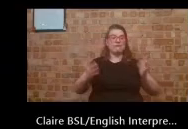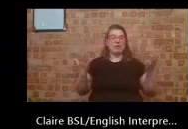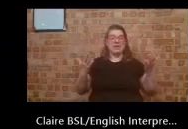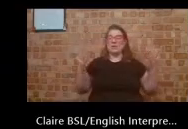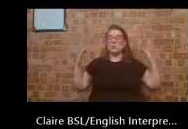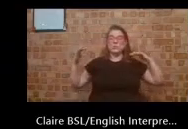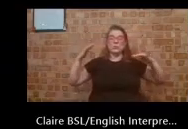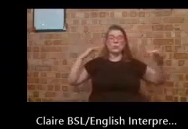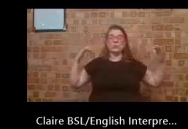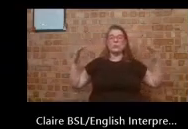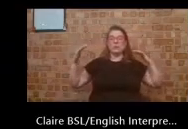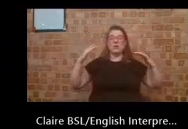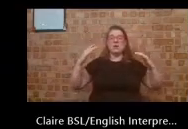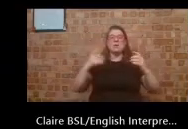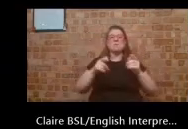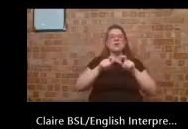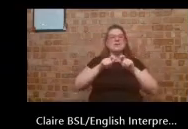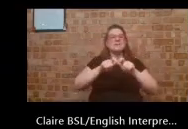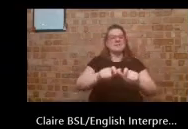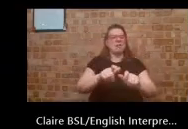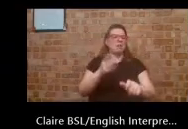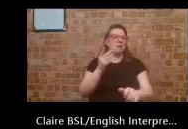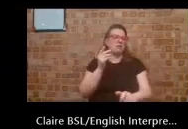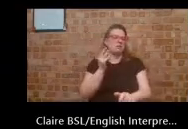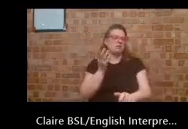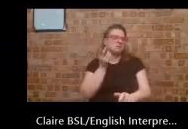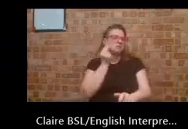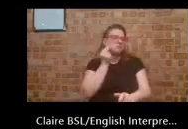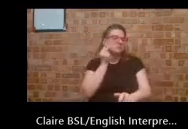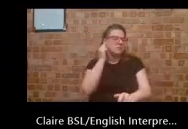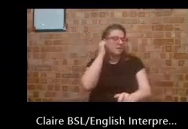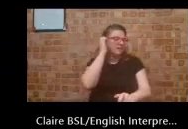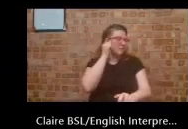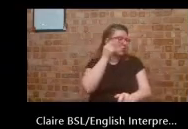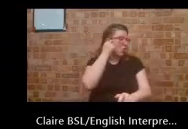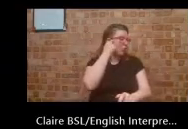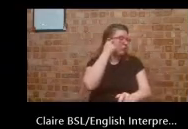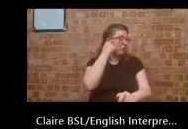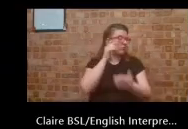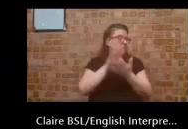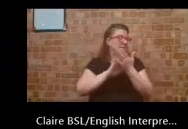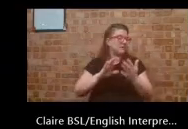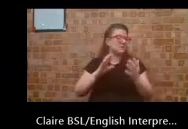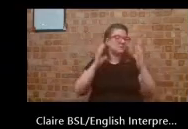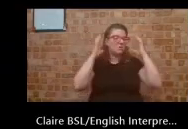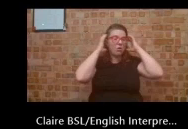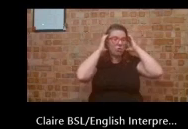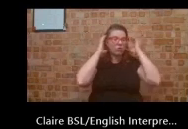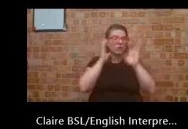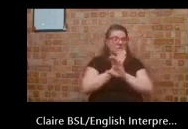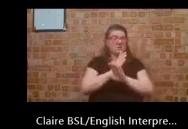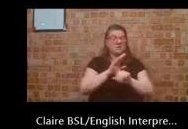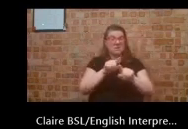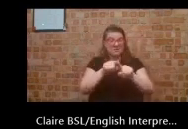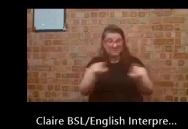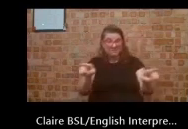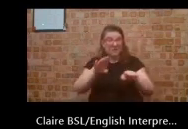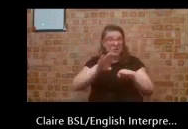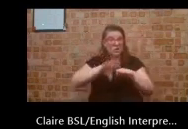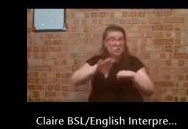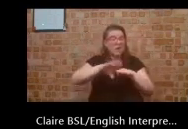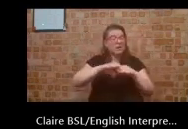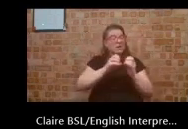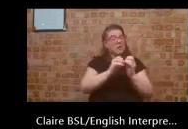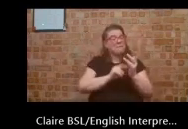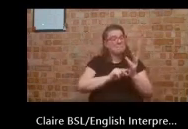you, but you can still hear your phone. And so I would recommend that people at least try a pair of bone